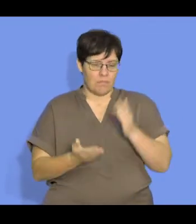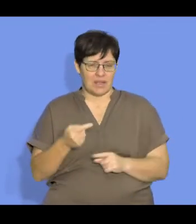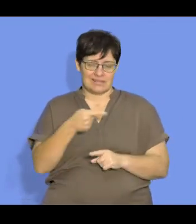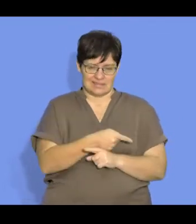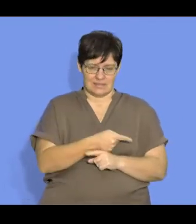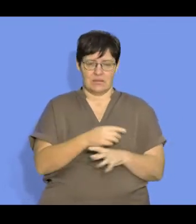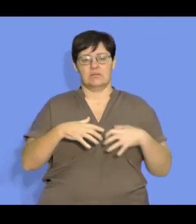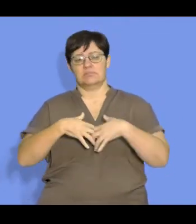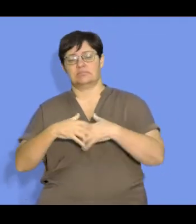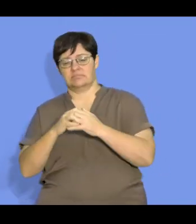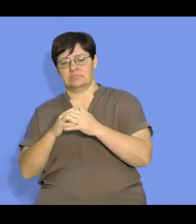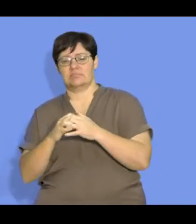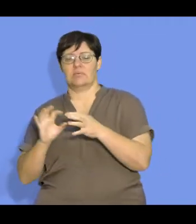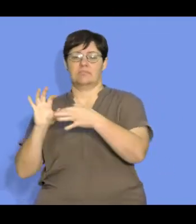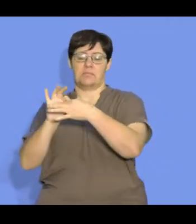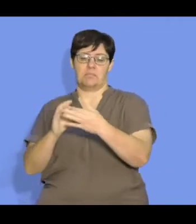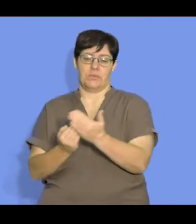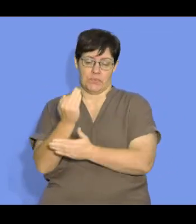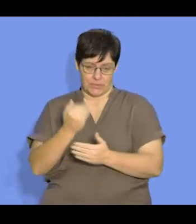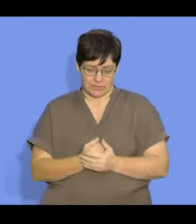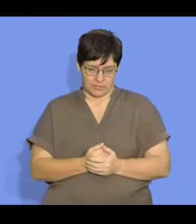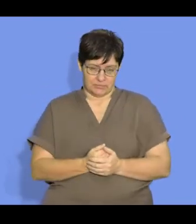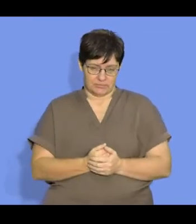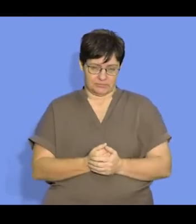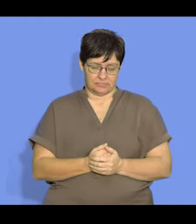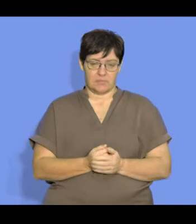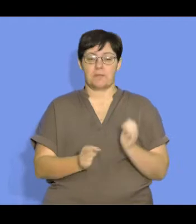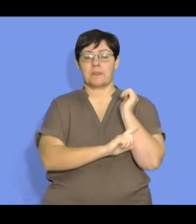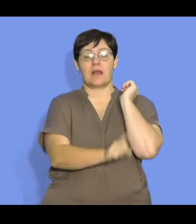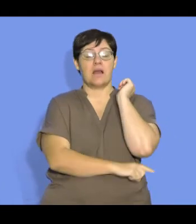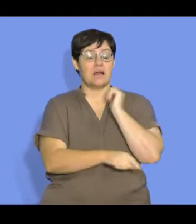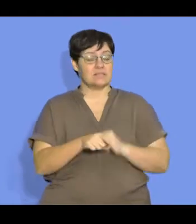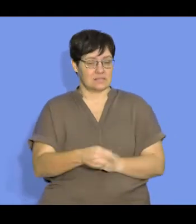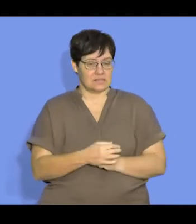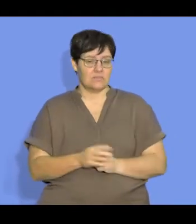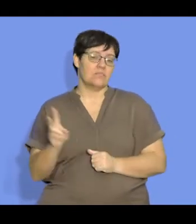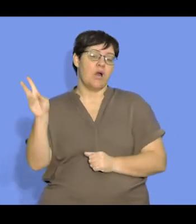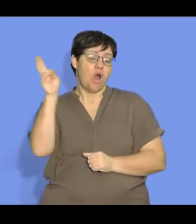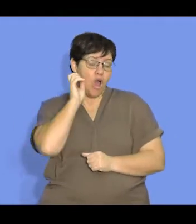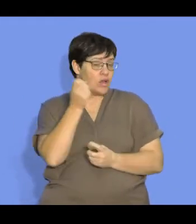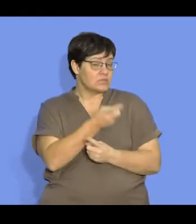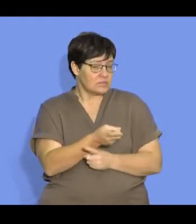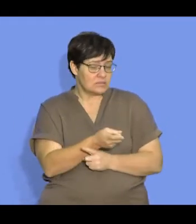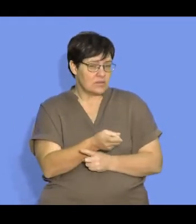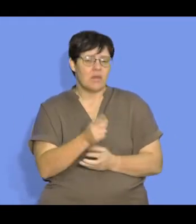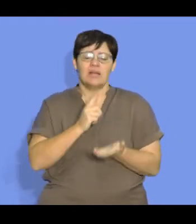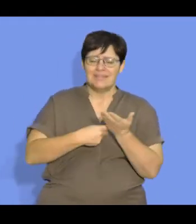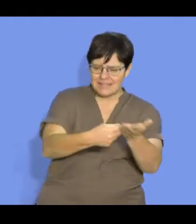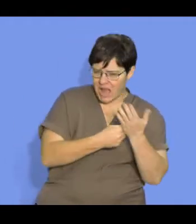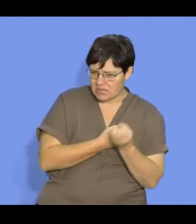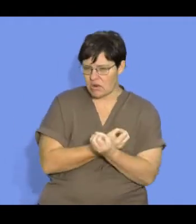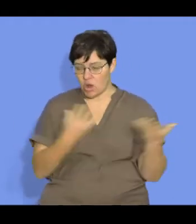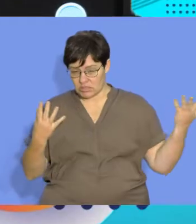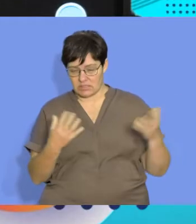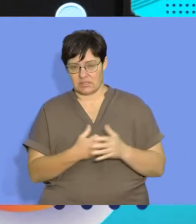of the bonds compared to the making of the new bonds. And then the last term that we've heard